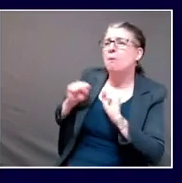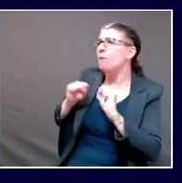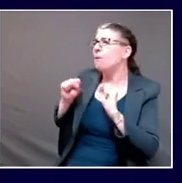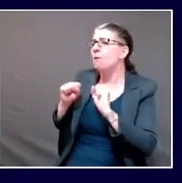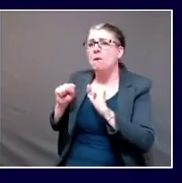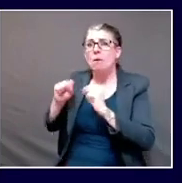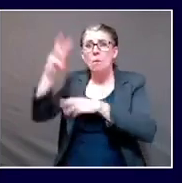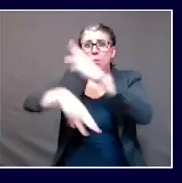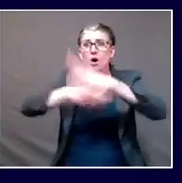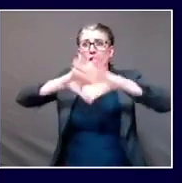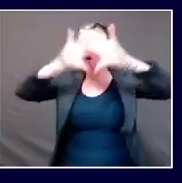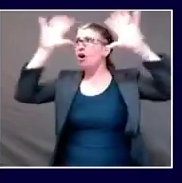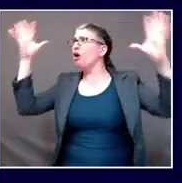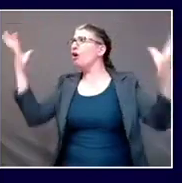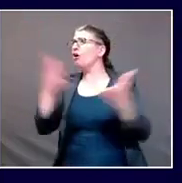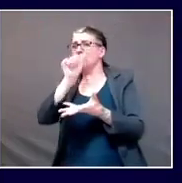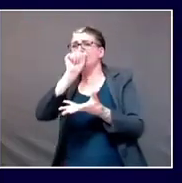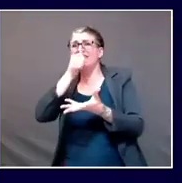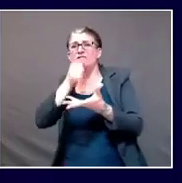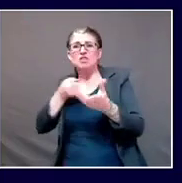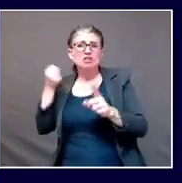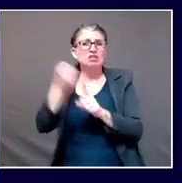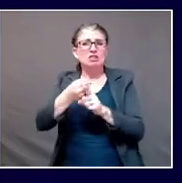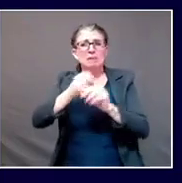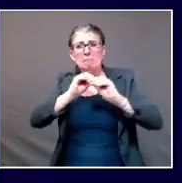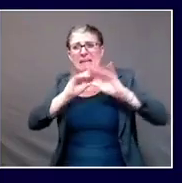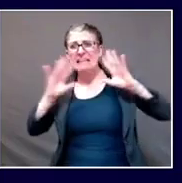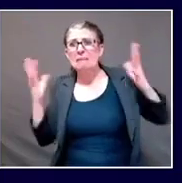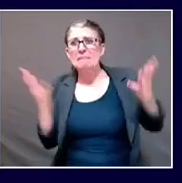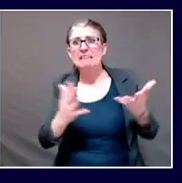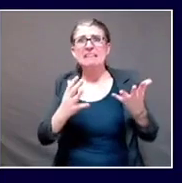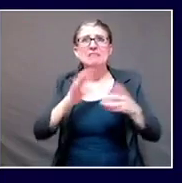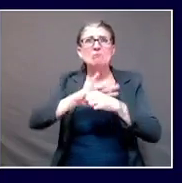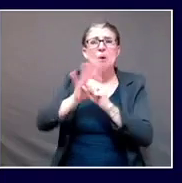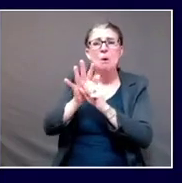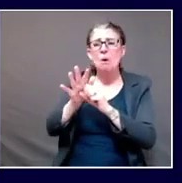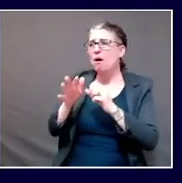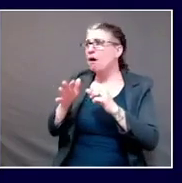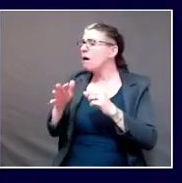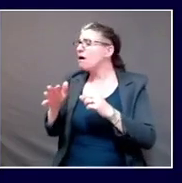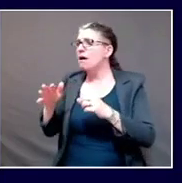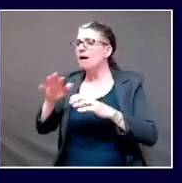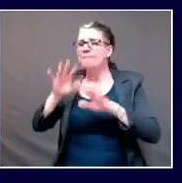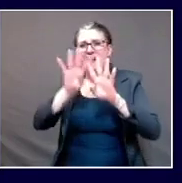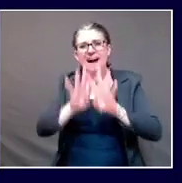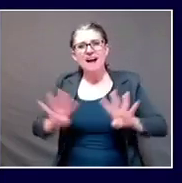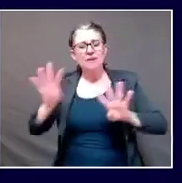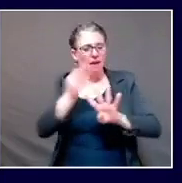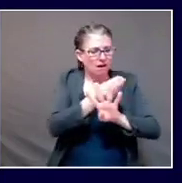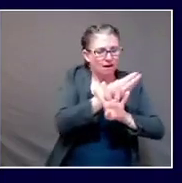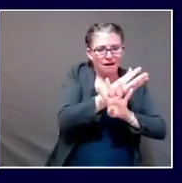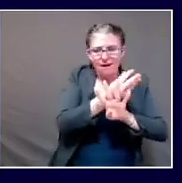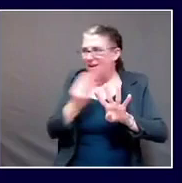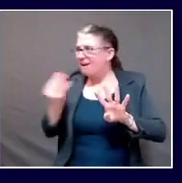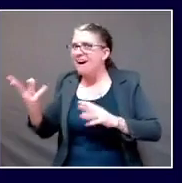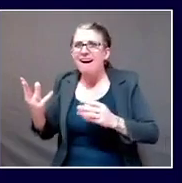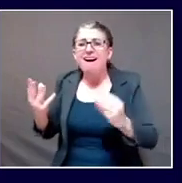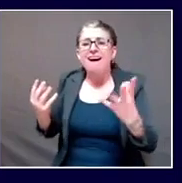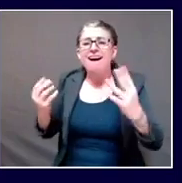symbolically. And it provides the hope and anticipation that tomorrow will be warmer and it will be brighter than today.